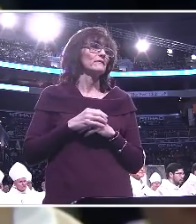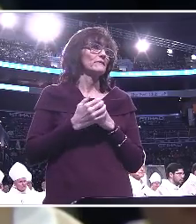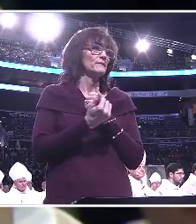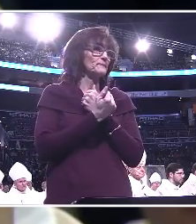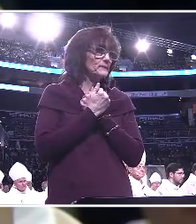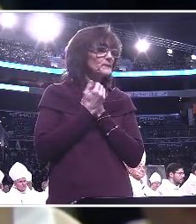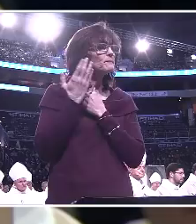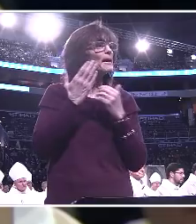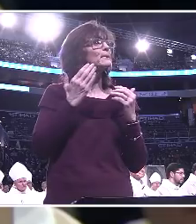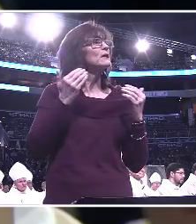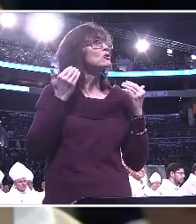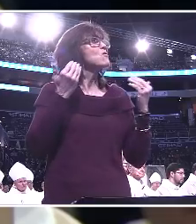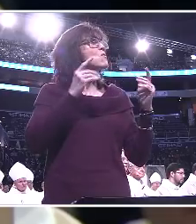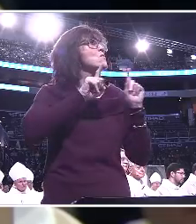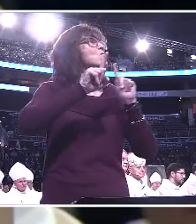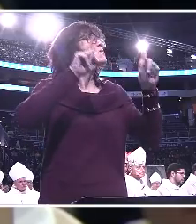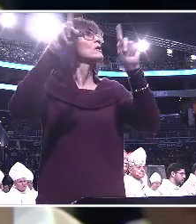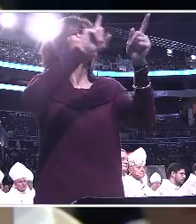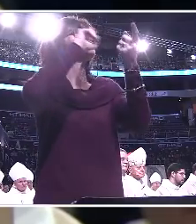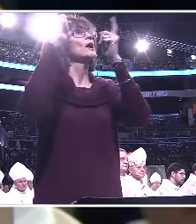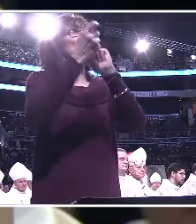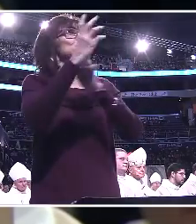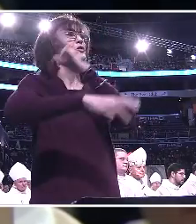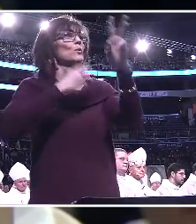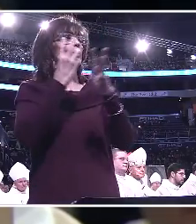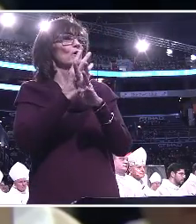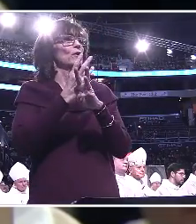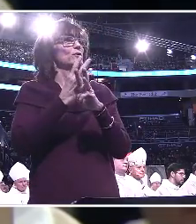forth and transform the world through our witness to that love.